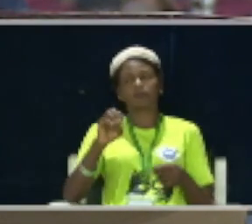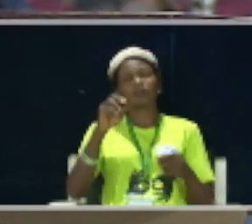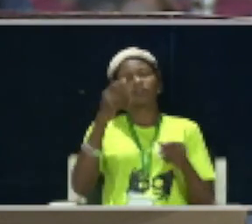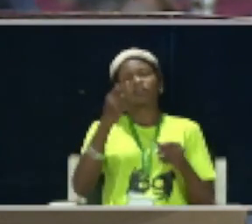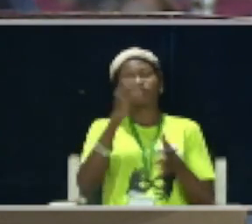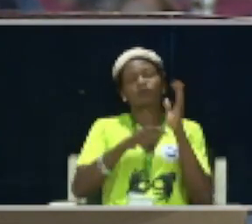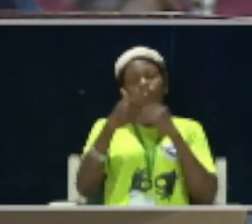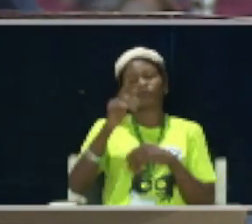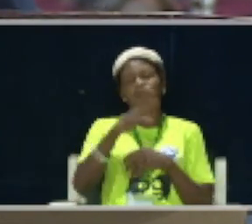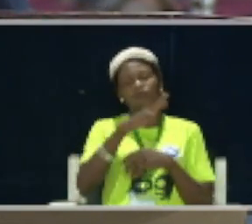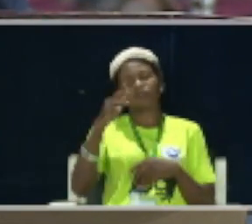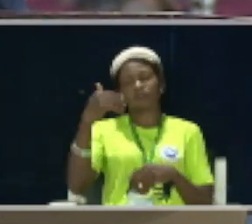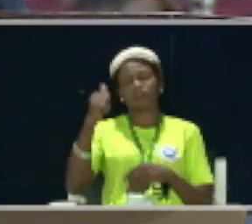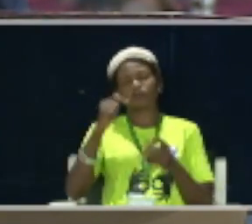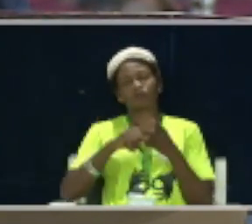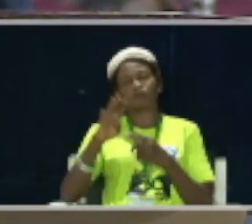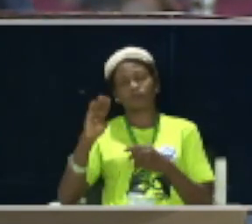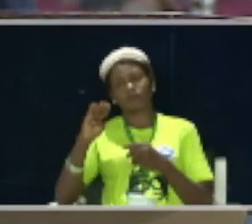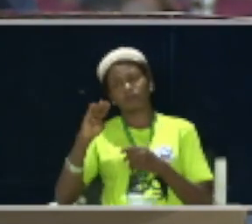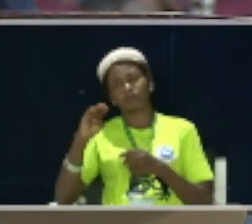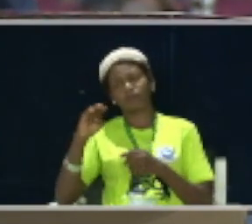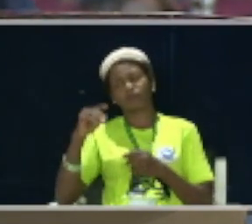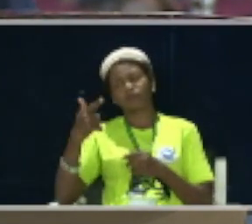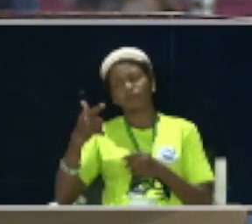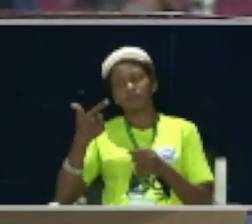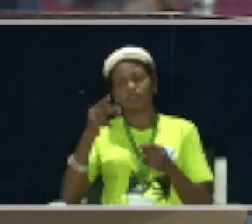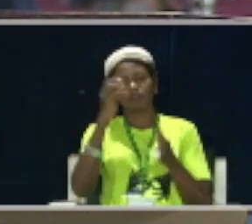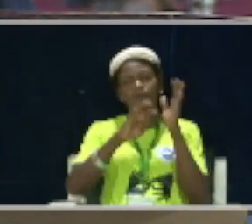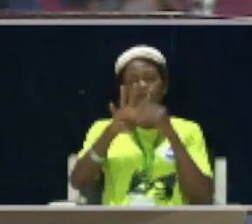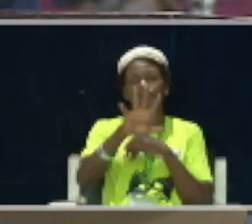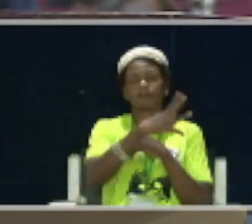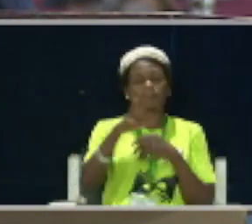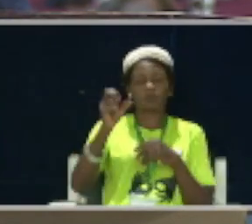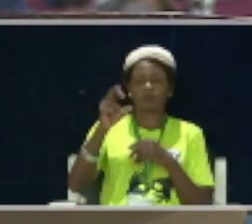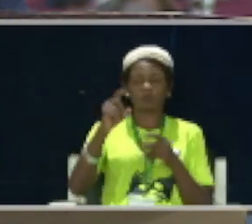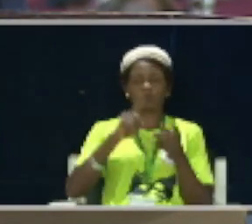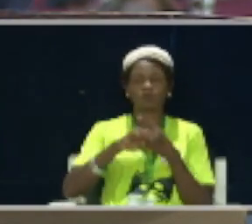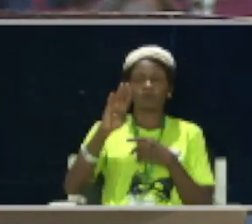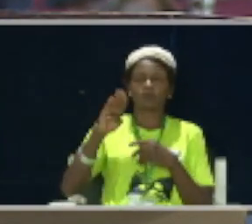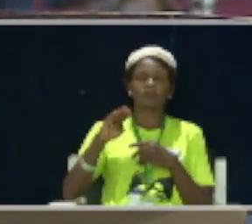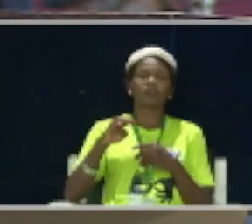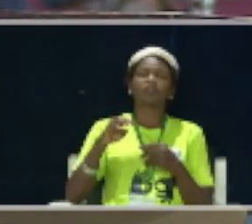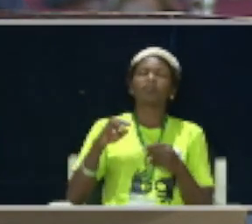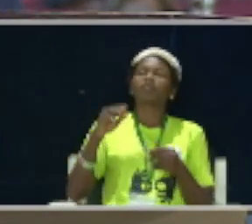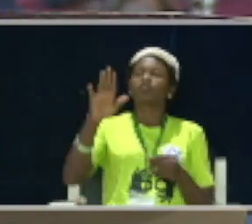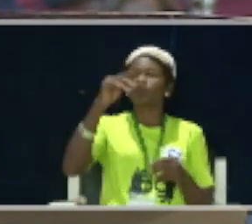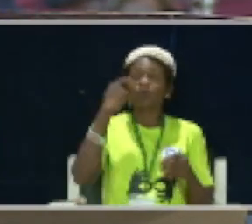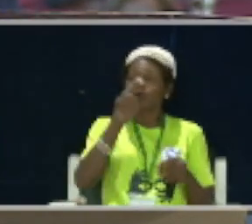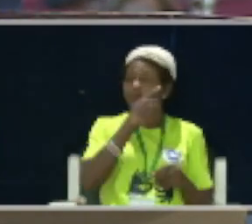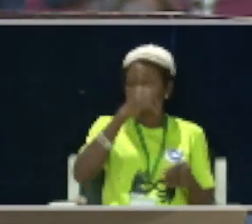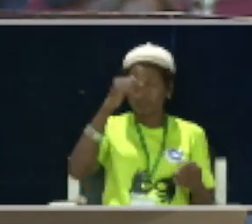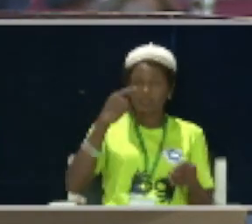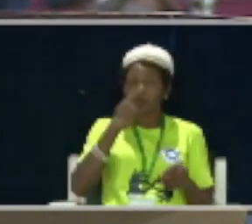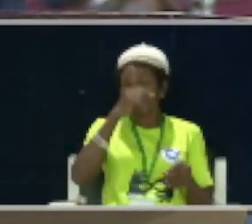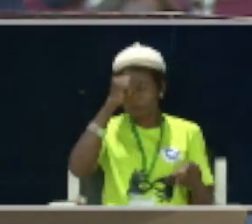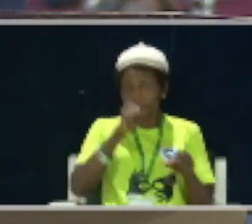13. He said, Benjamin, Genesis 45, 12 to 13. Your eyes and the eyes of my brother Benjamin see